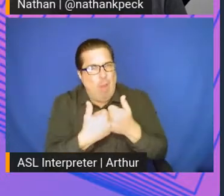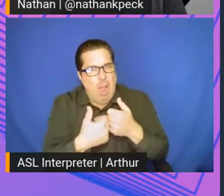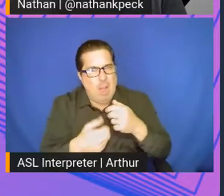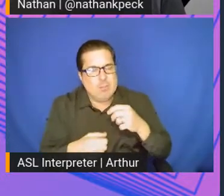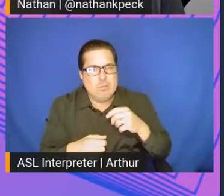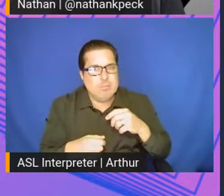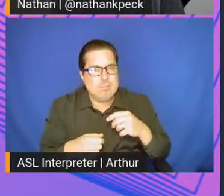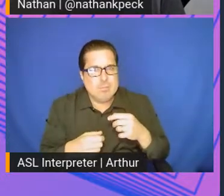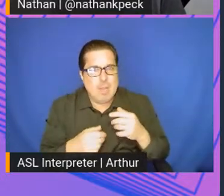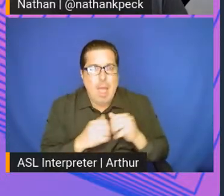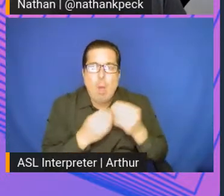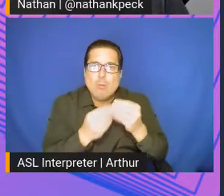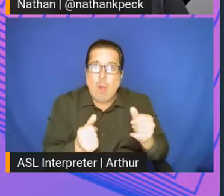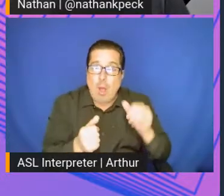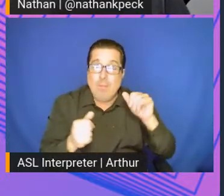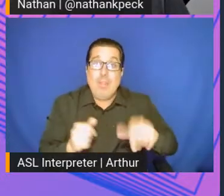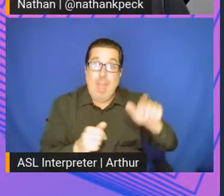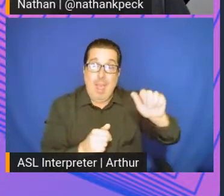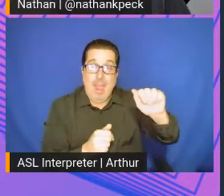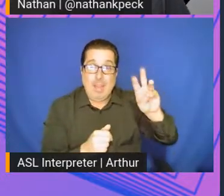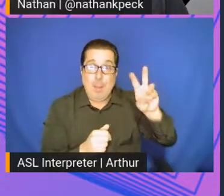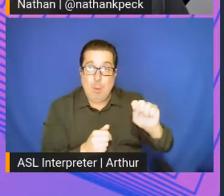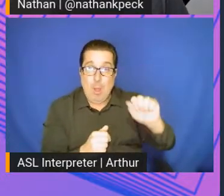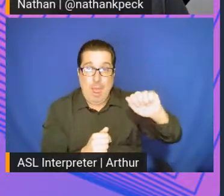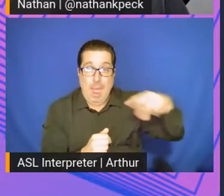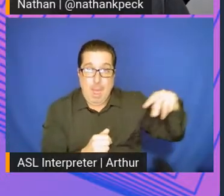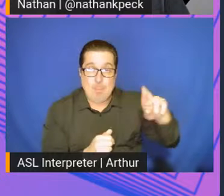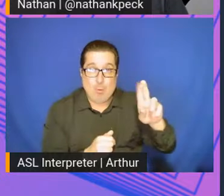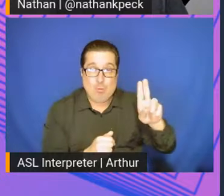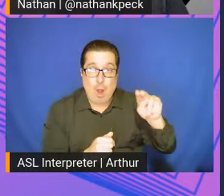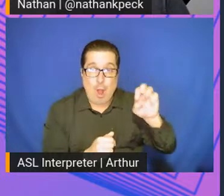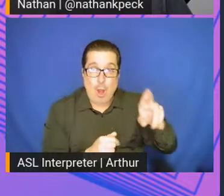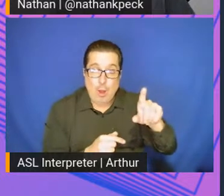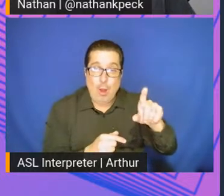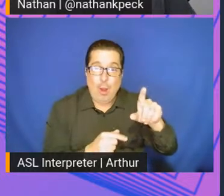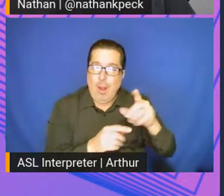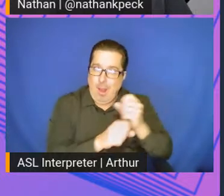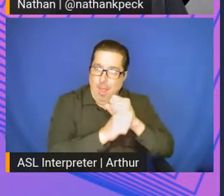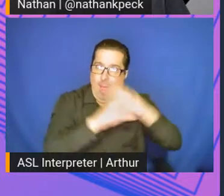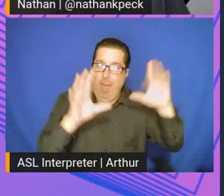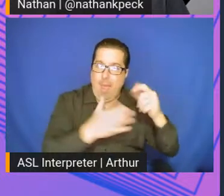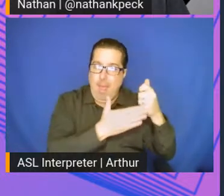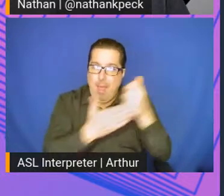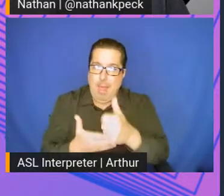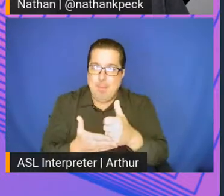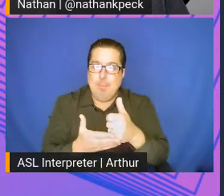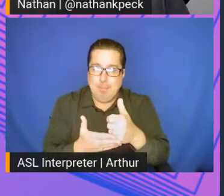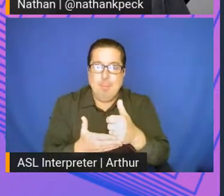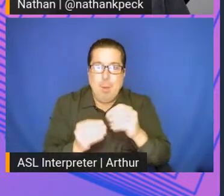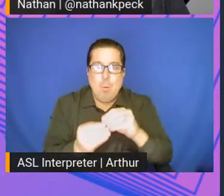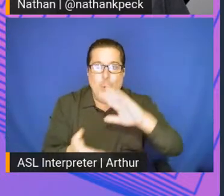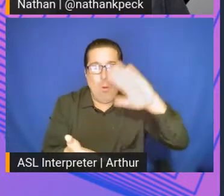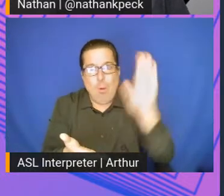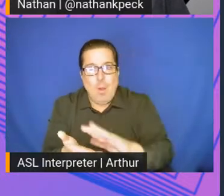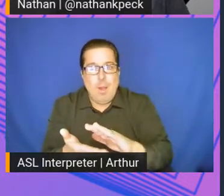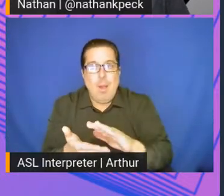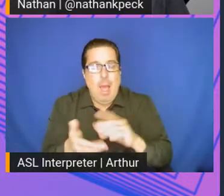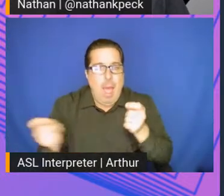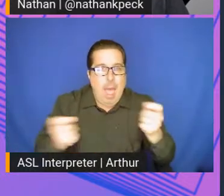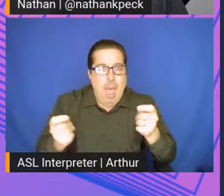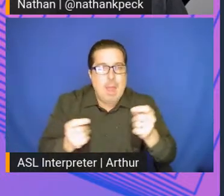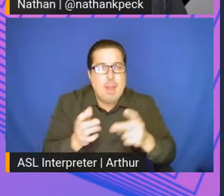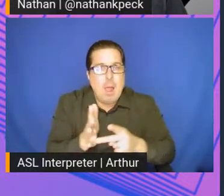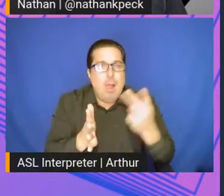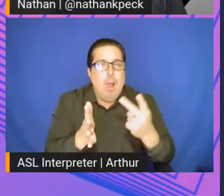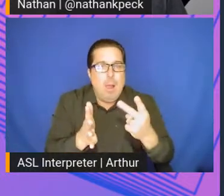is called AWS App Runner. The idea behind AWS App Runner is that each copy of your application can be handling multiple concurrent